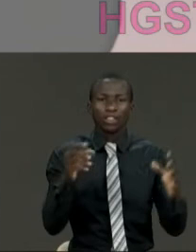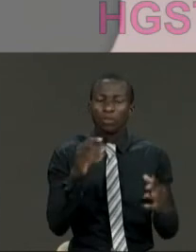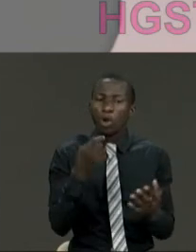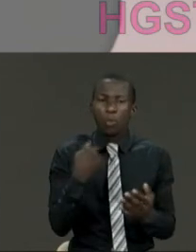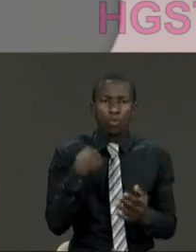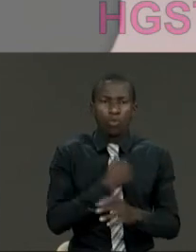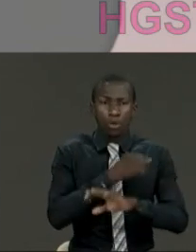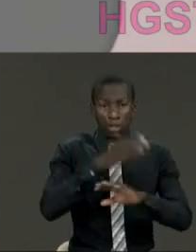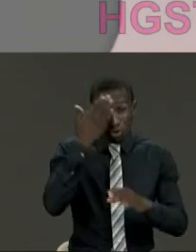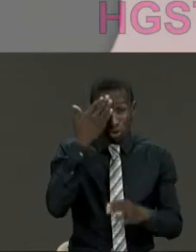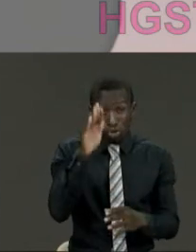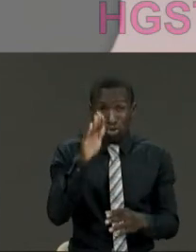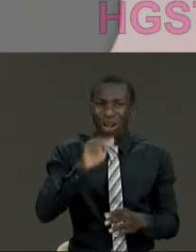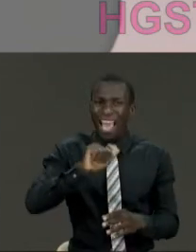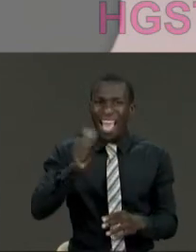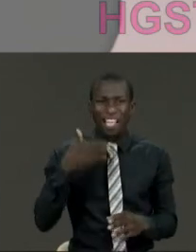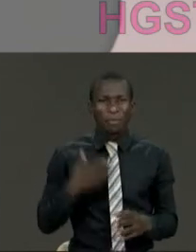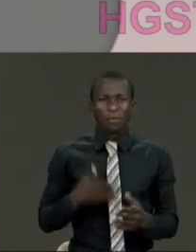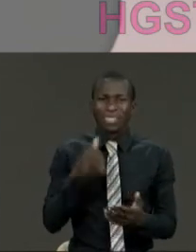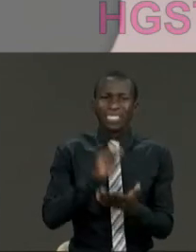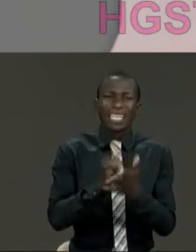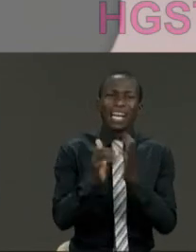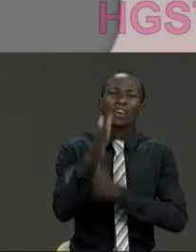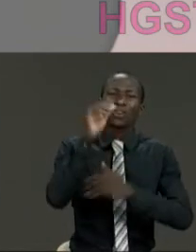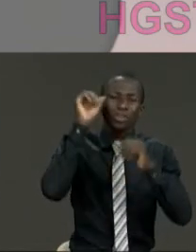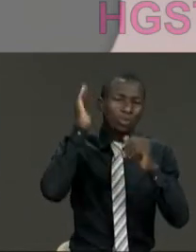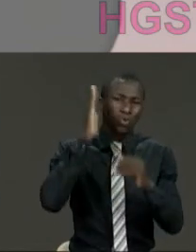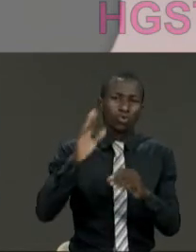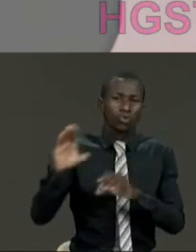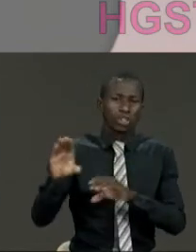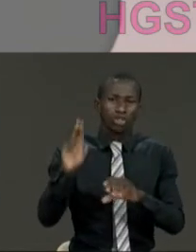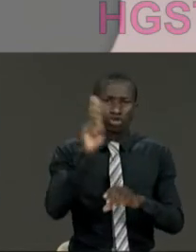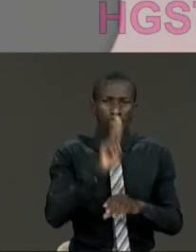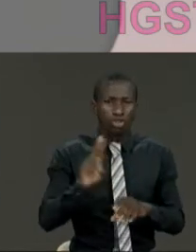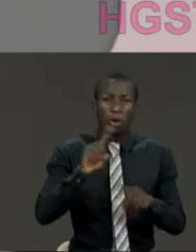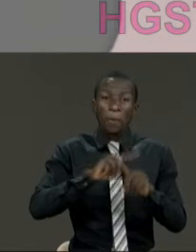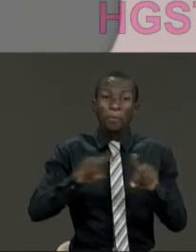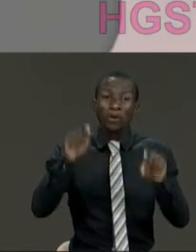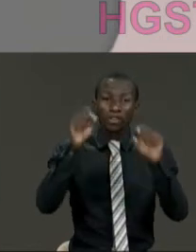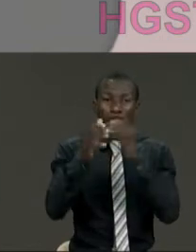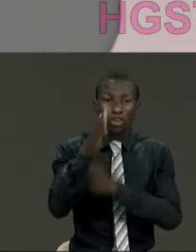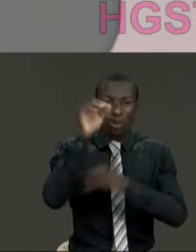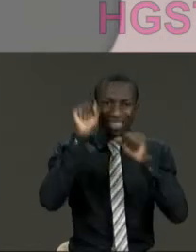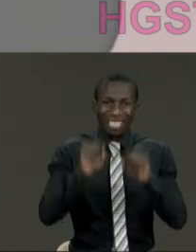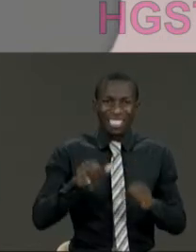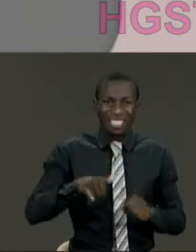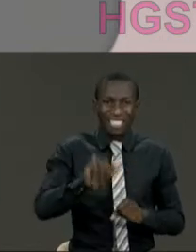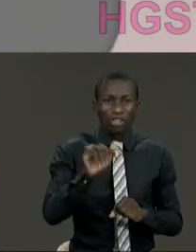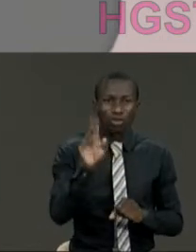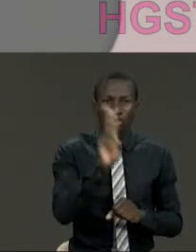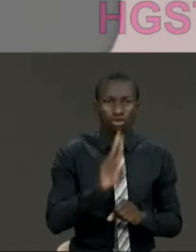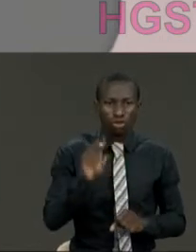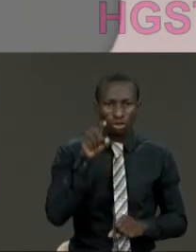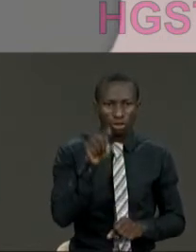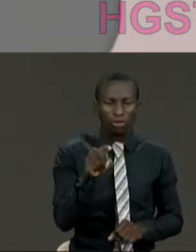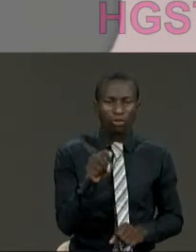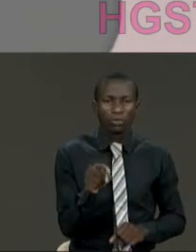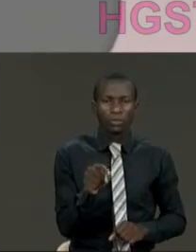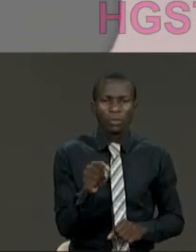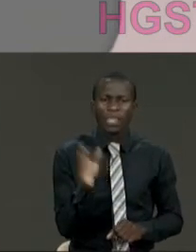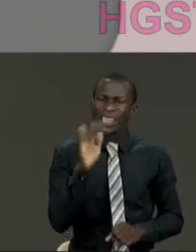off, but God can still use you. The four lepers, they were at the gate. They just thought of themselves,